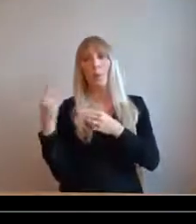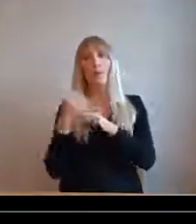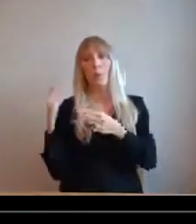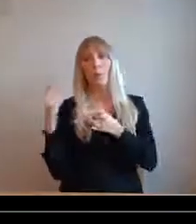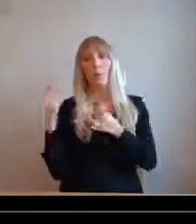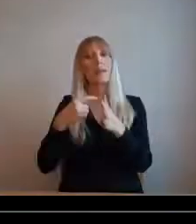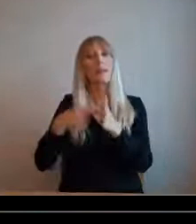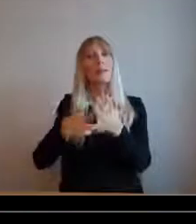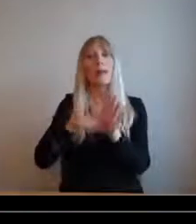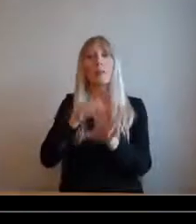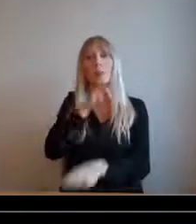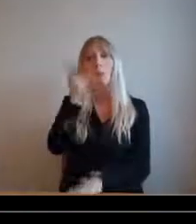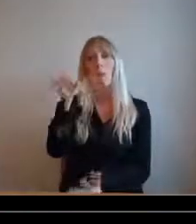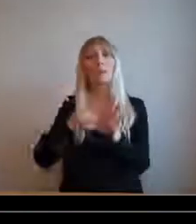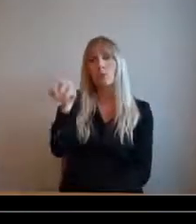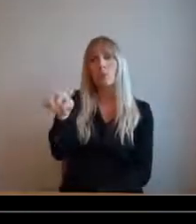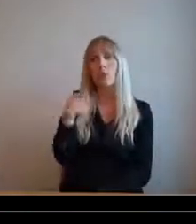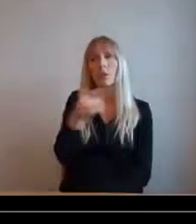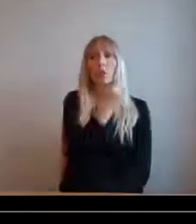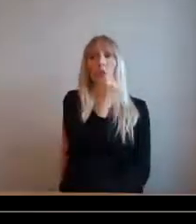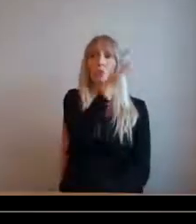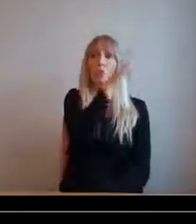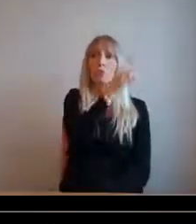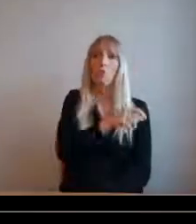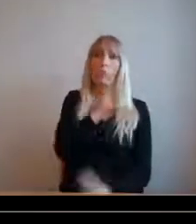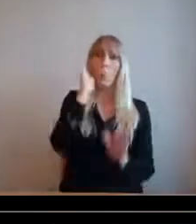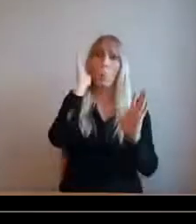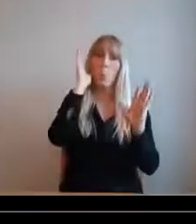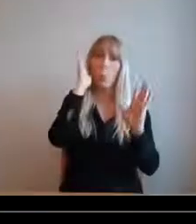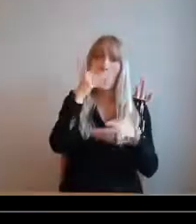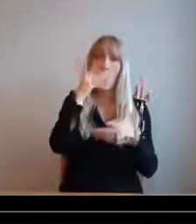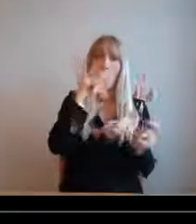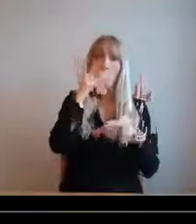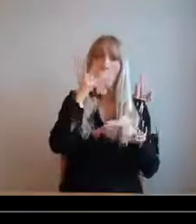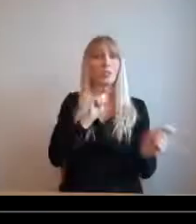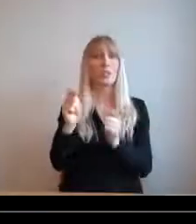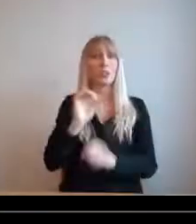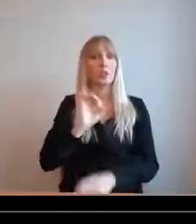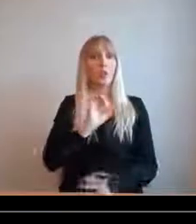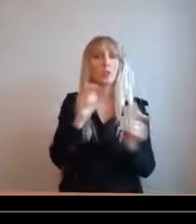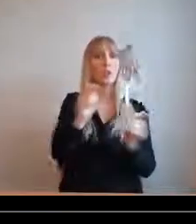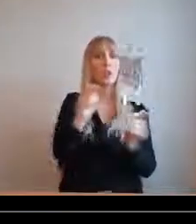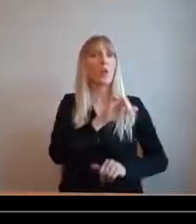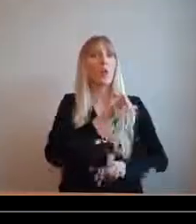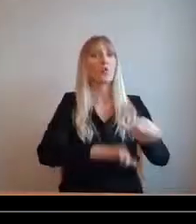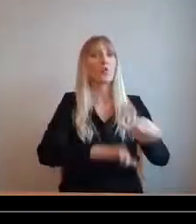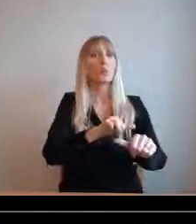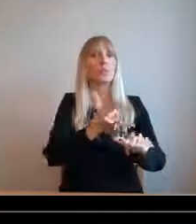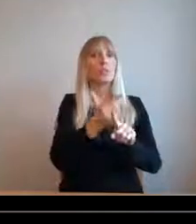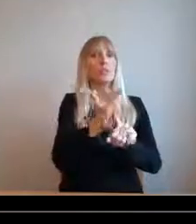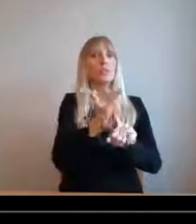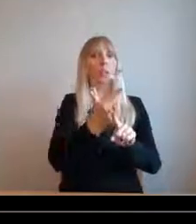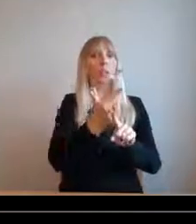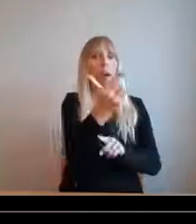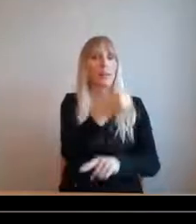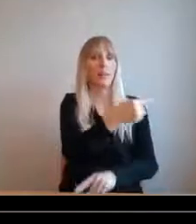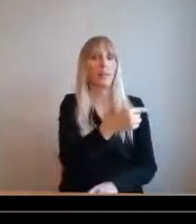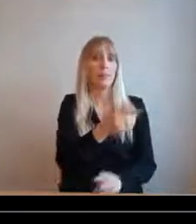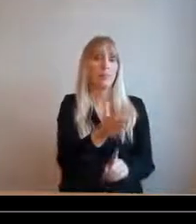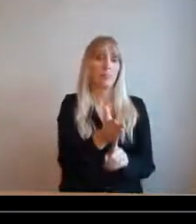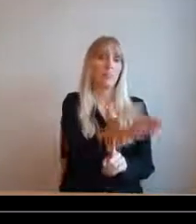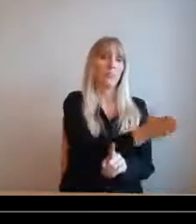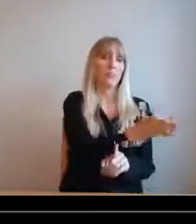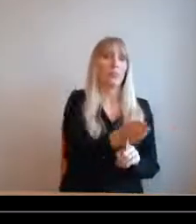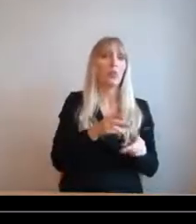you. Someone has says they're actually worried about changes to their routine journeys on this side of the river.